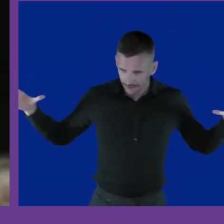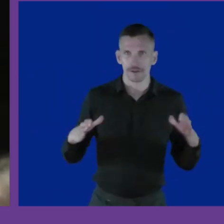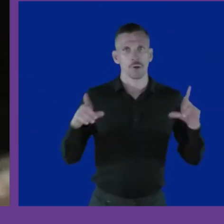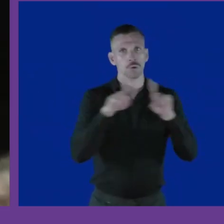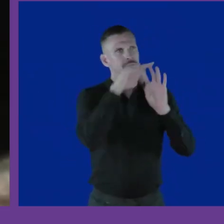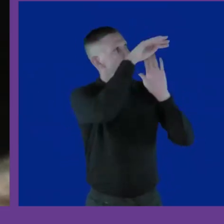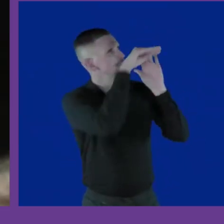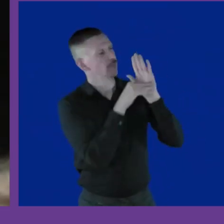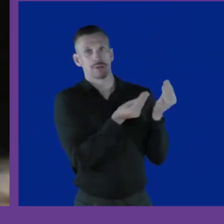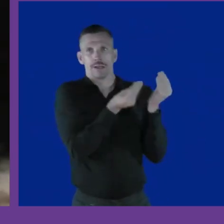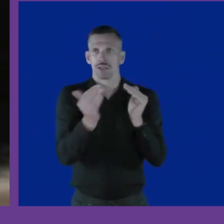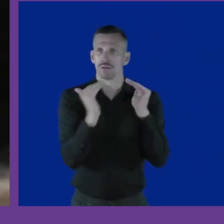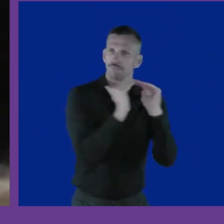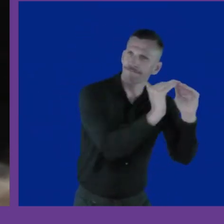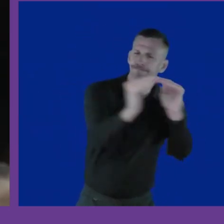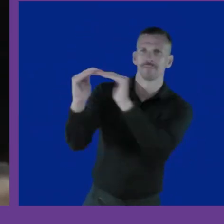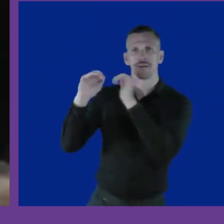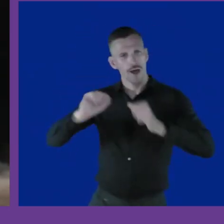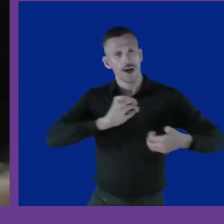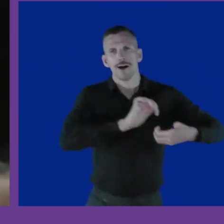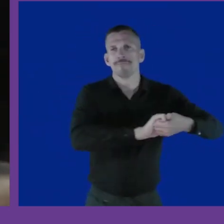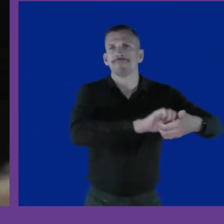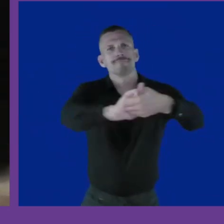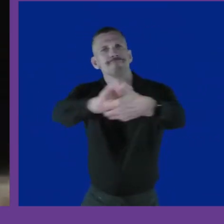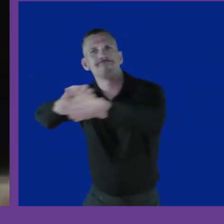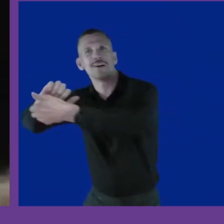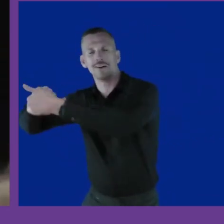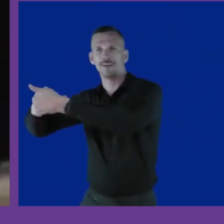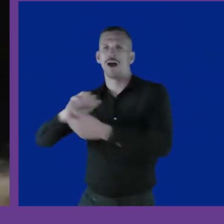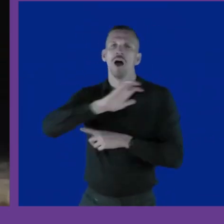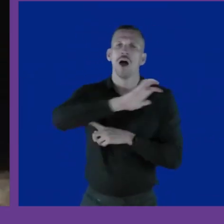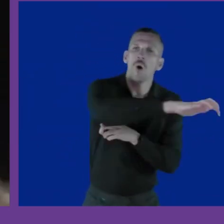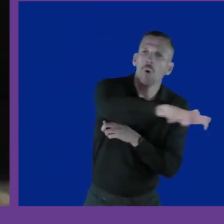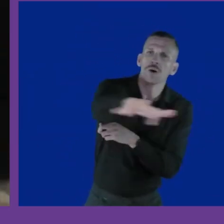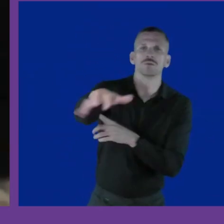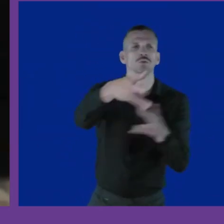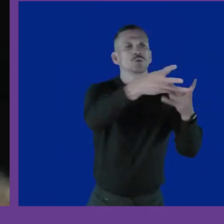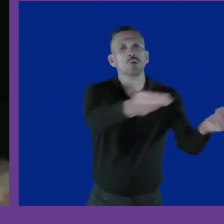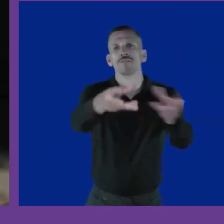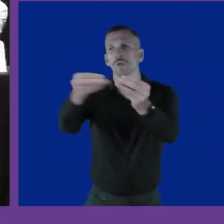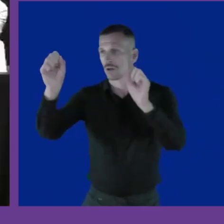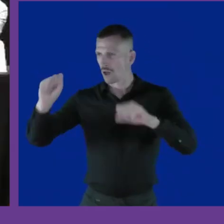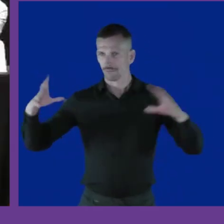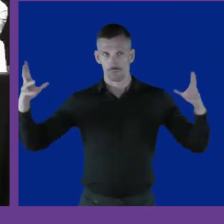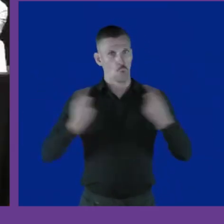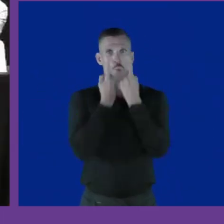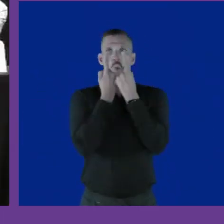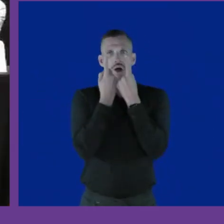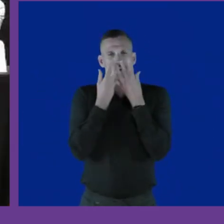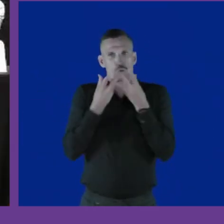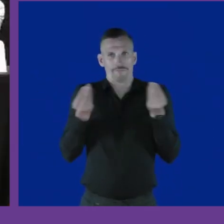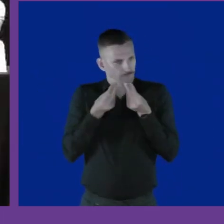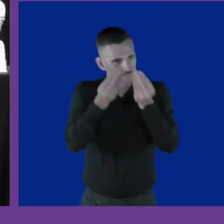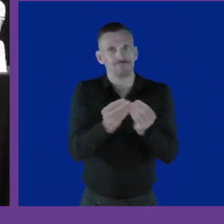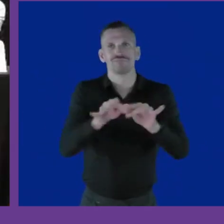together, and that we can implement such innovative solutions which we heard today. And now over to Jakob. Yeah, we've been pretty much